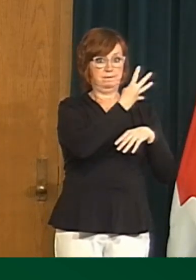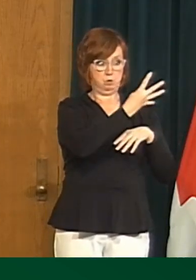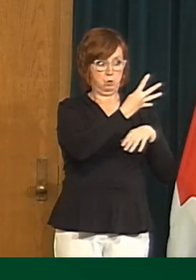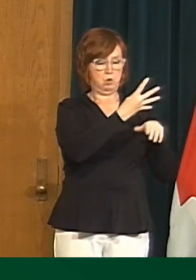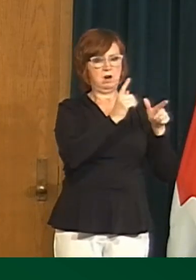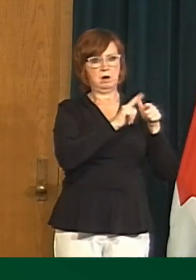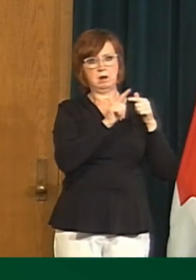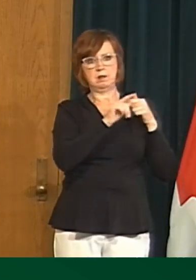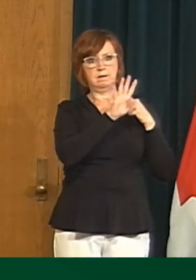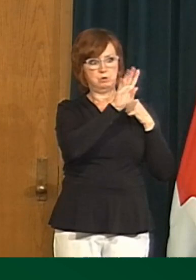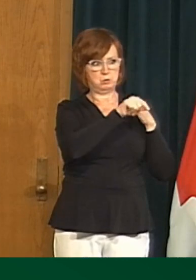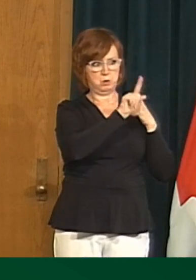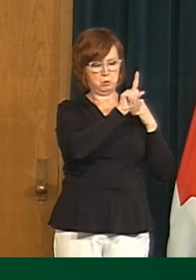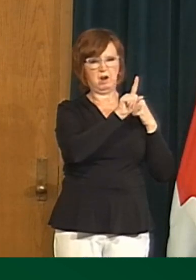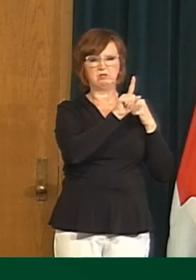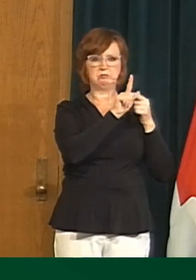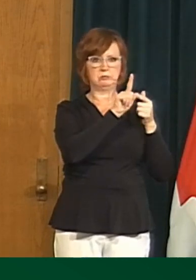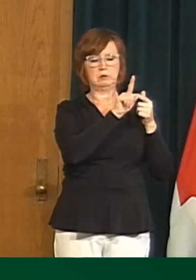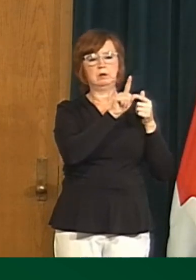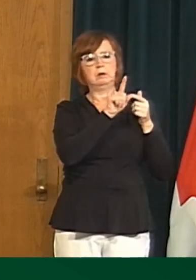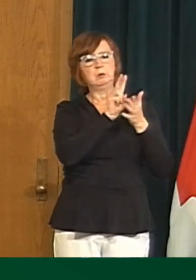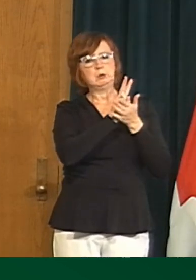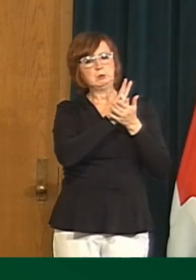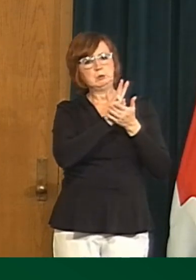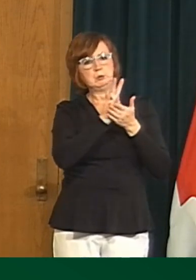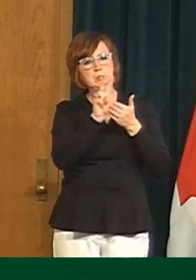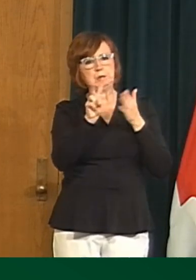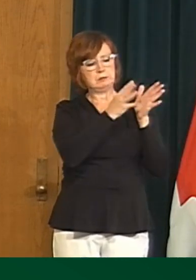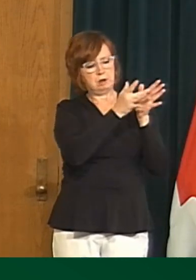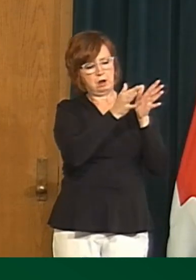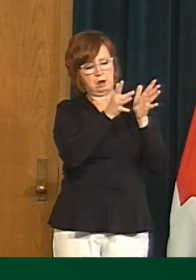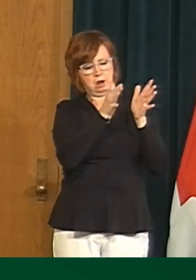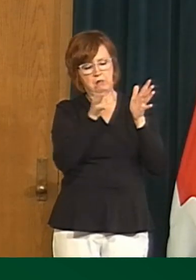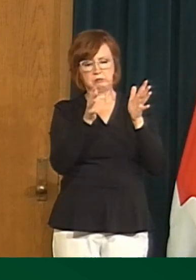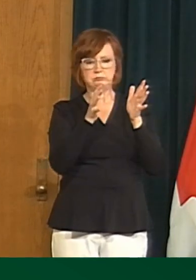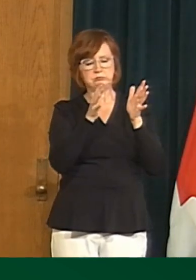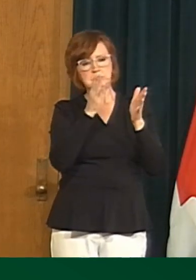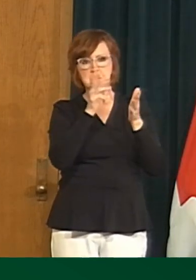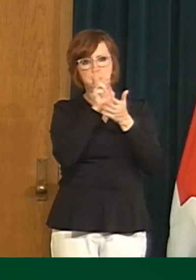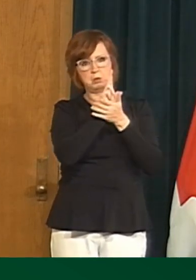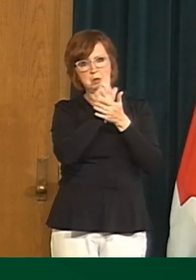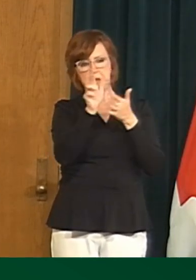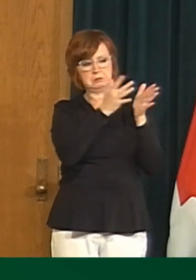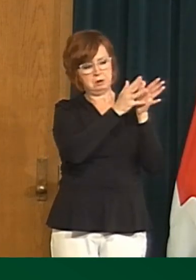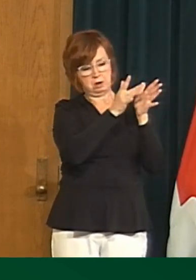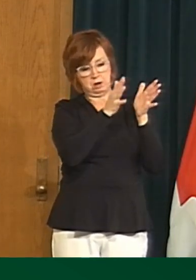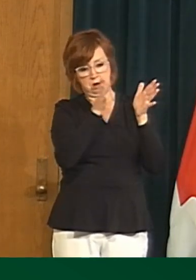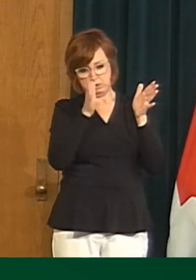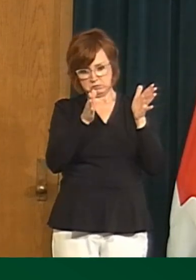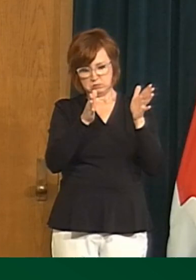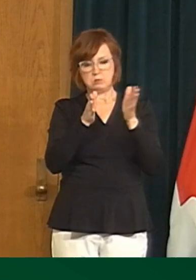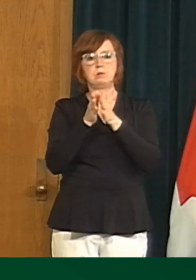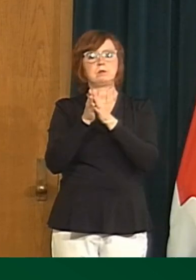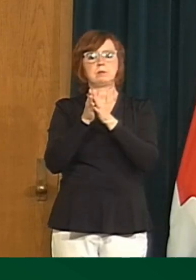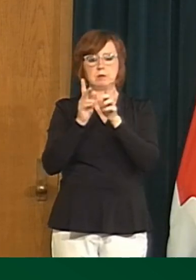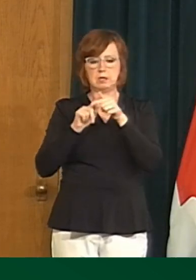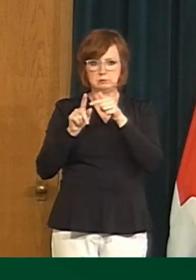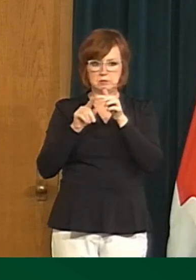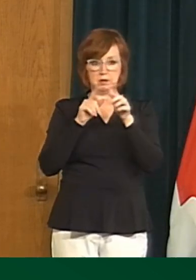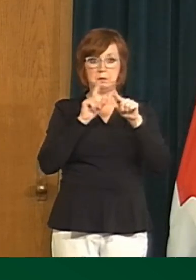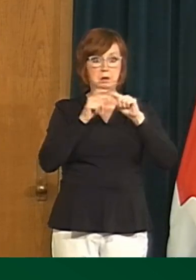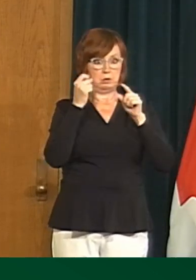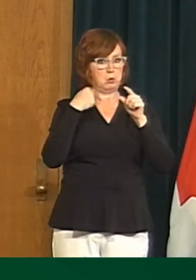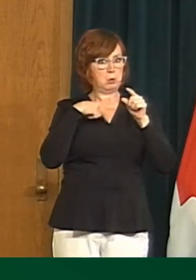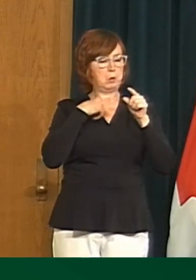when Phase 4.1 will happen, and then maybe another buffer of at least 2 to 3 weeks for some, if not all, things under 4.2. But